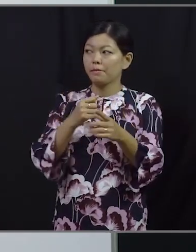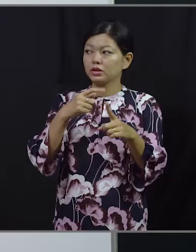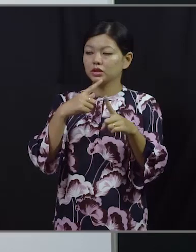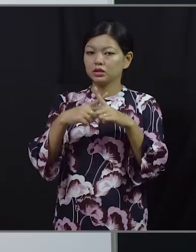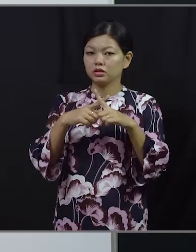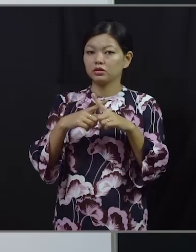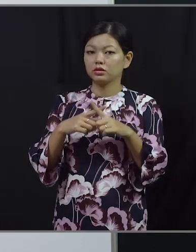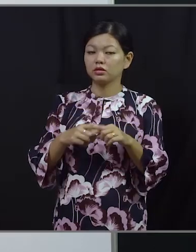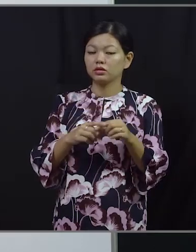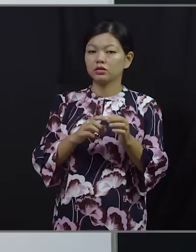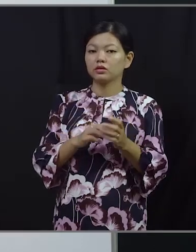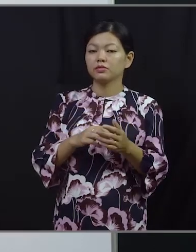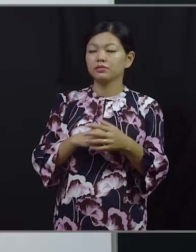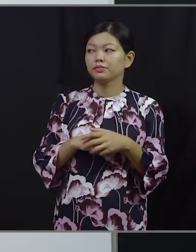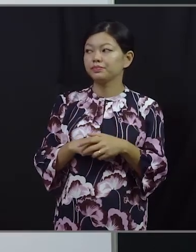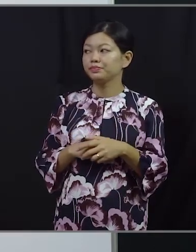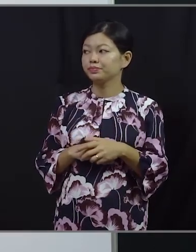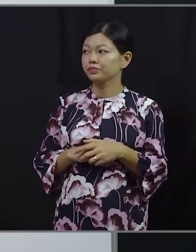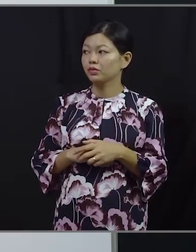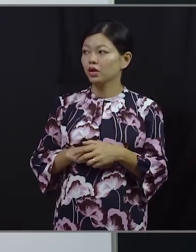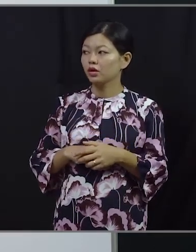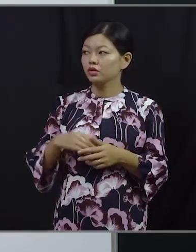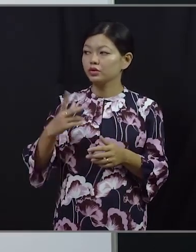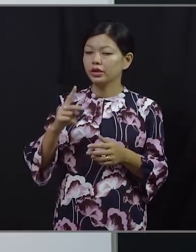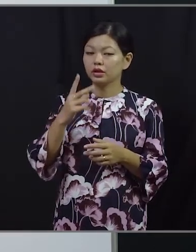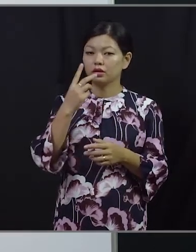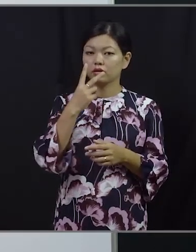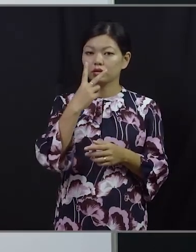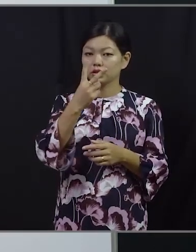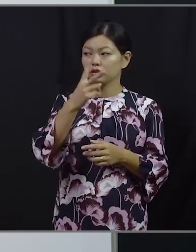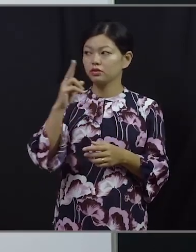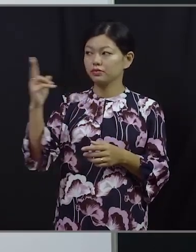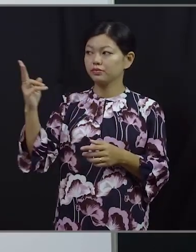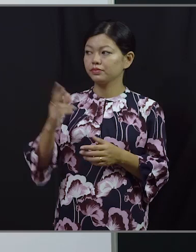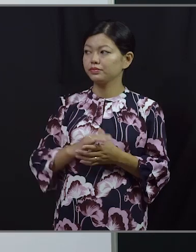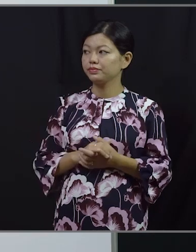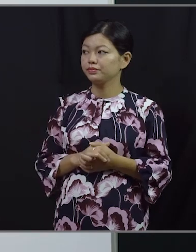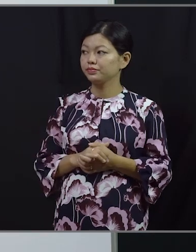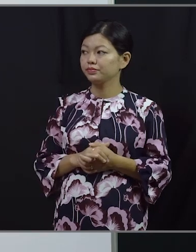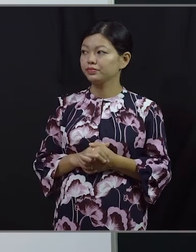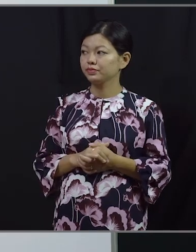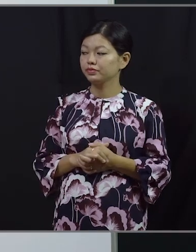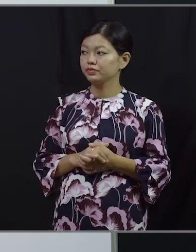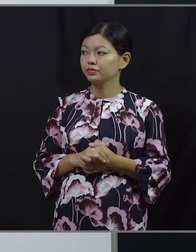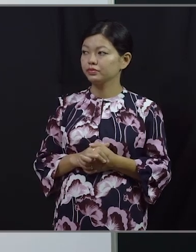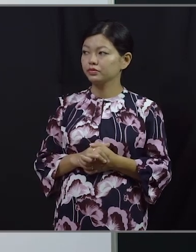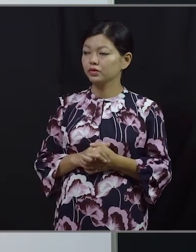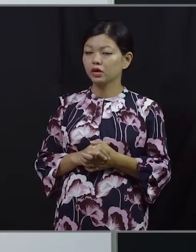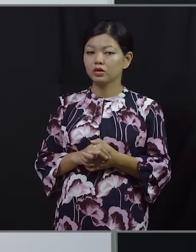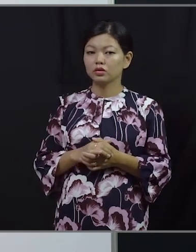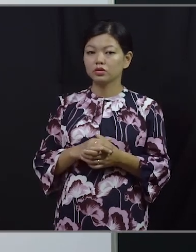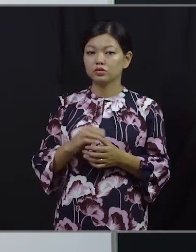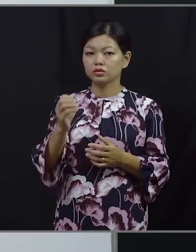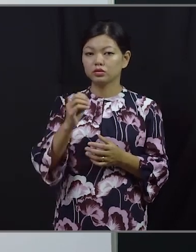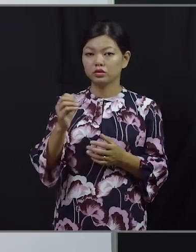space. Okay, here we got the image. Okay, now say the object be AB, and